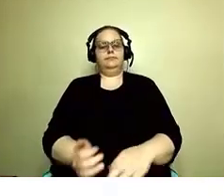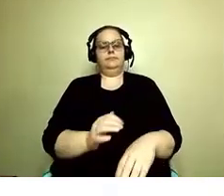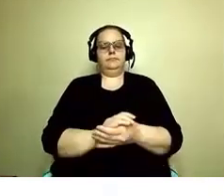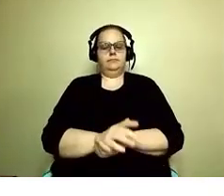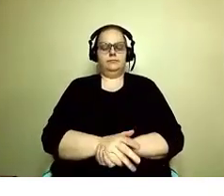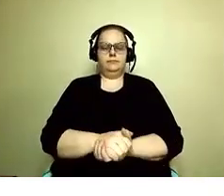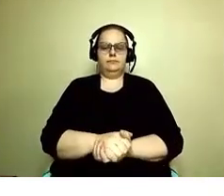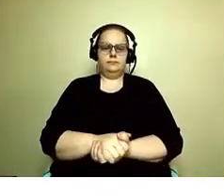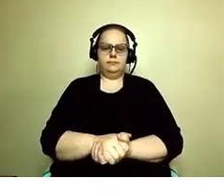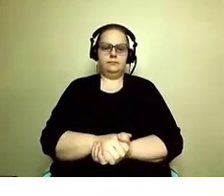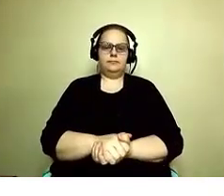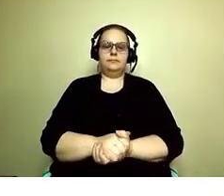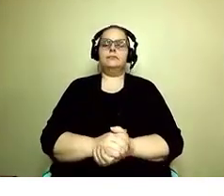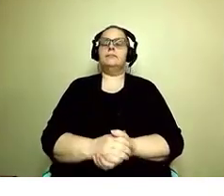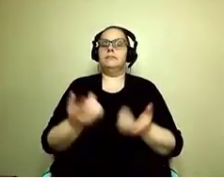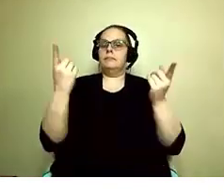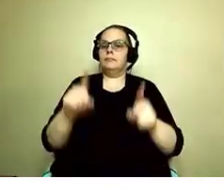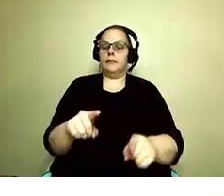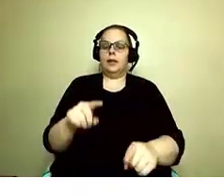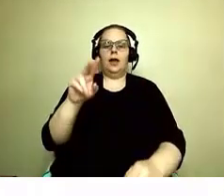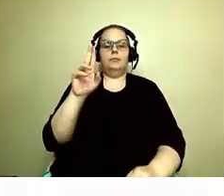Then in